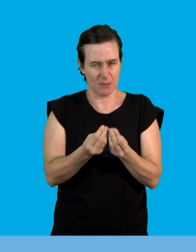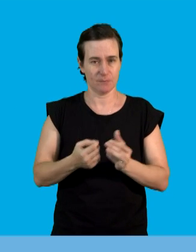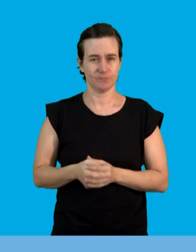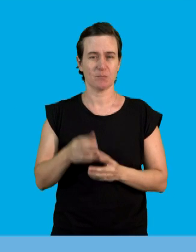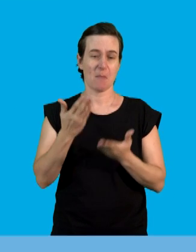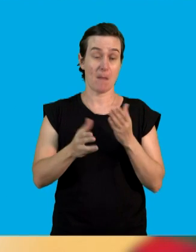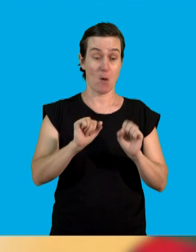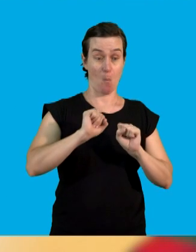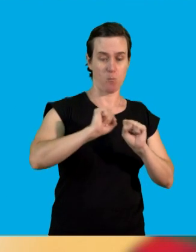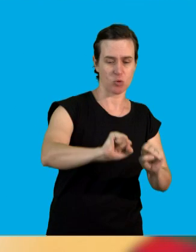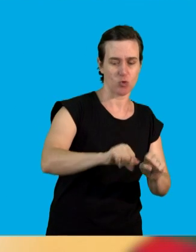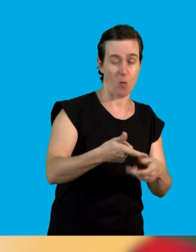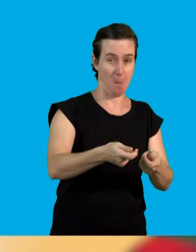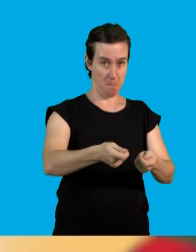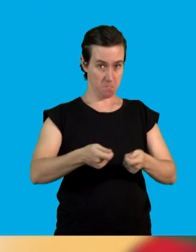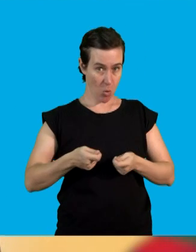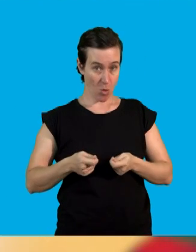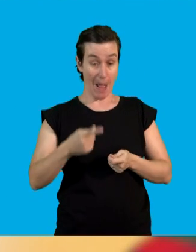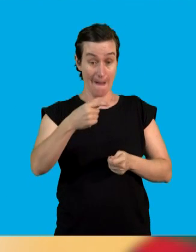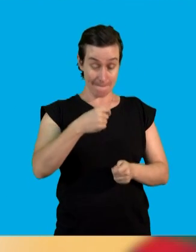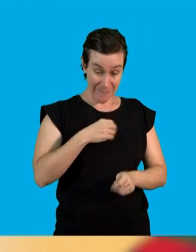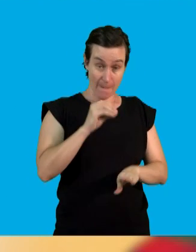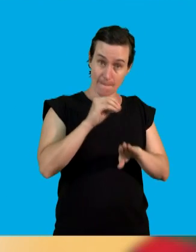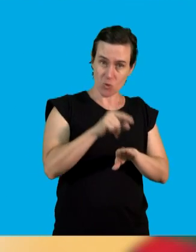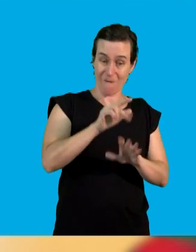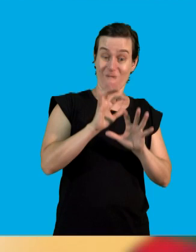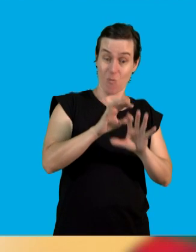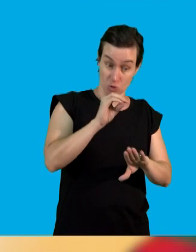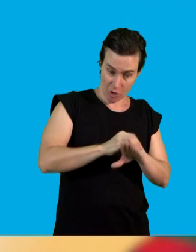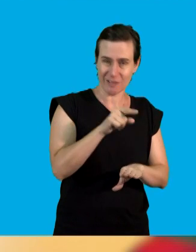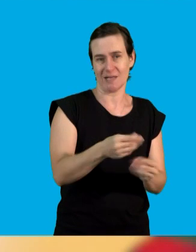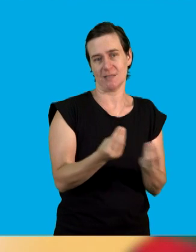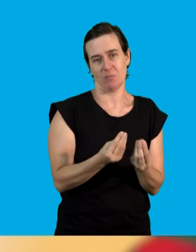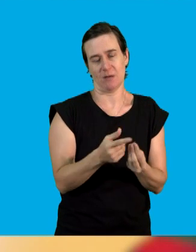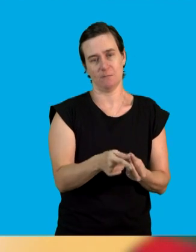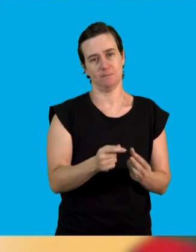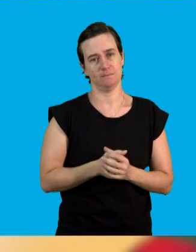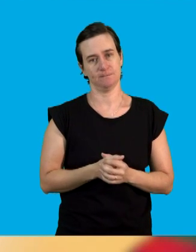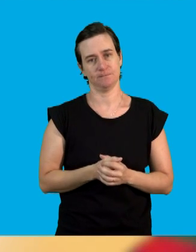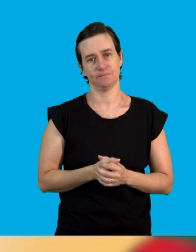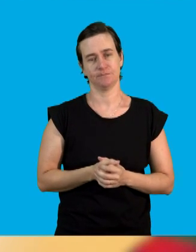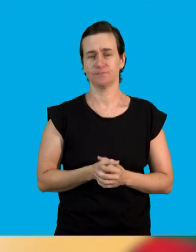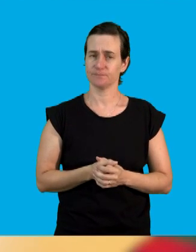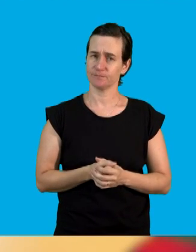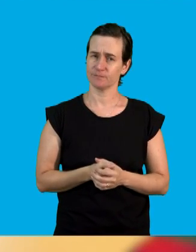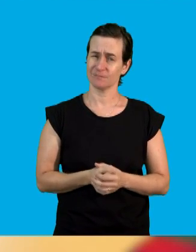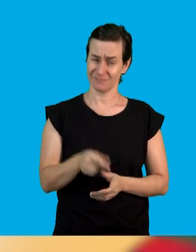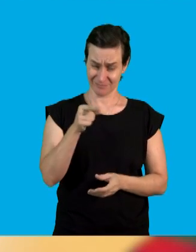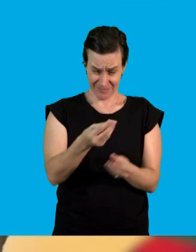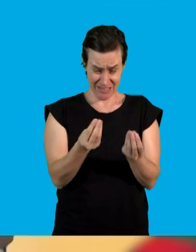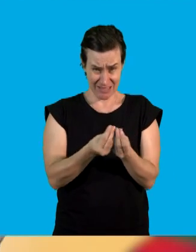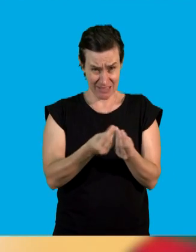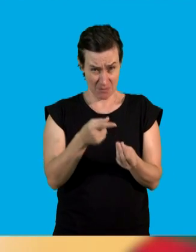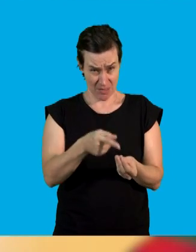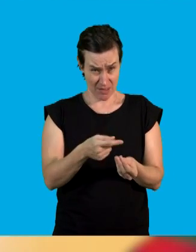pushing an object or pulling an object, you are actually applying a force onto that object. Now, you're going to be seeing if whether the